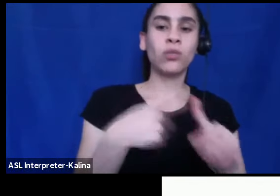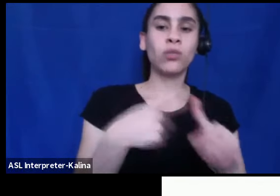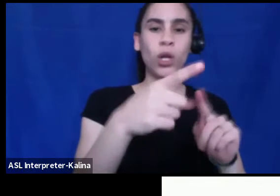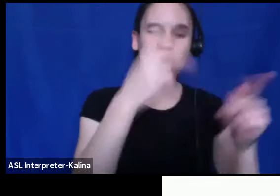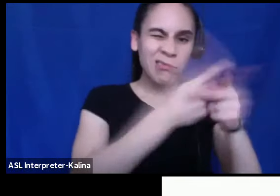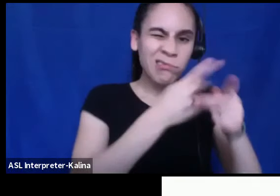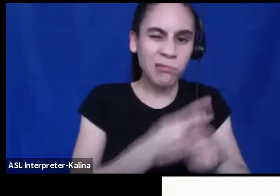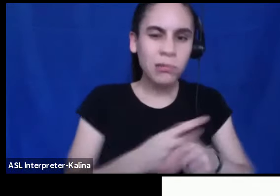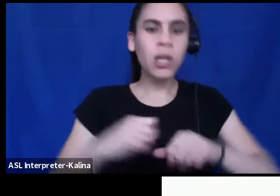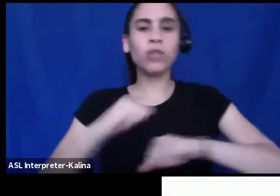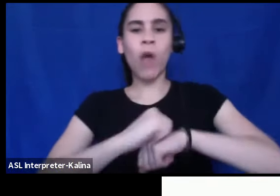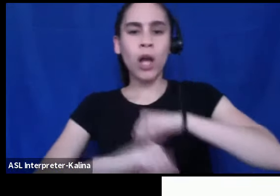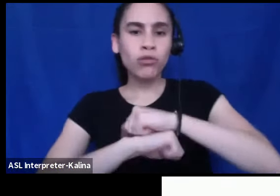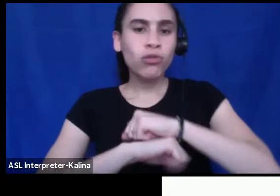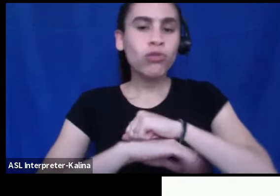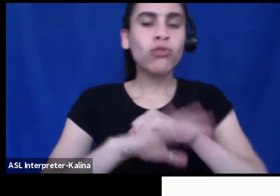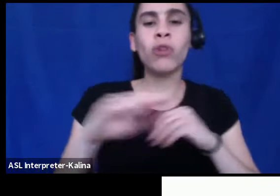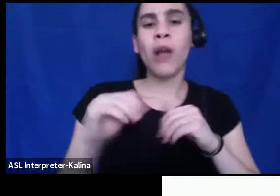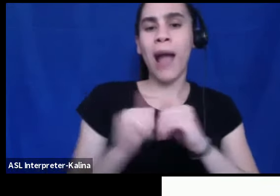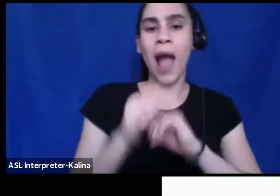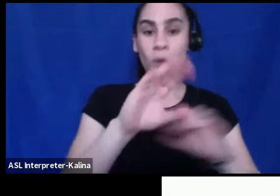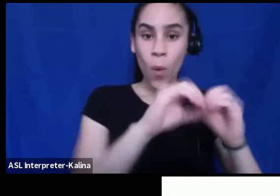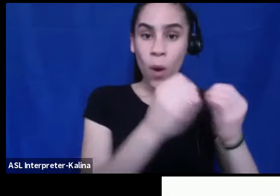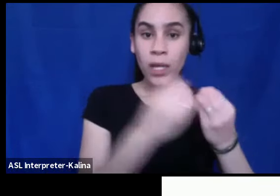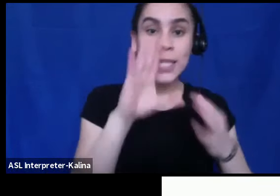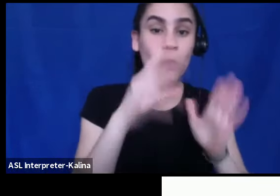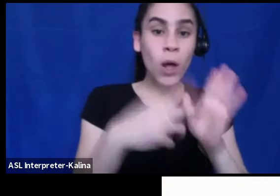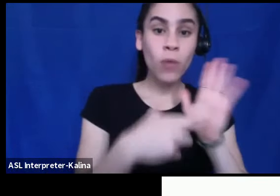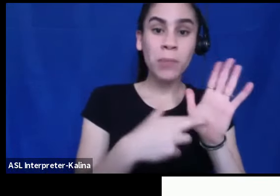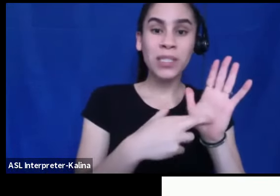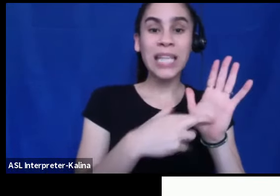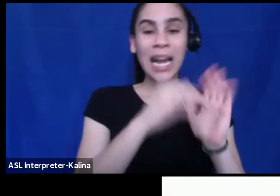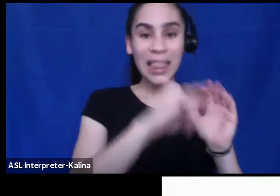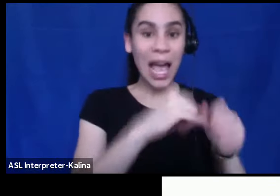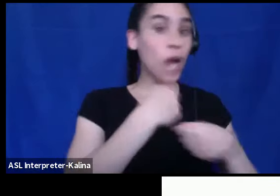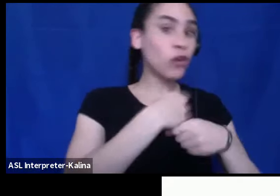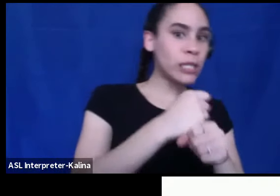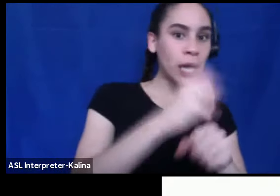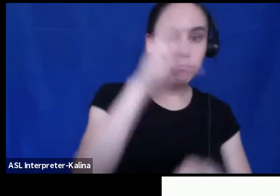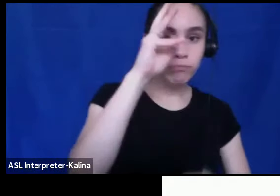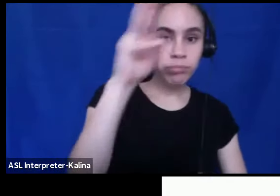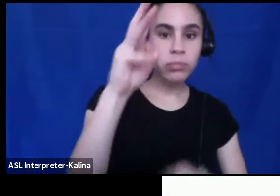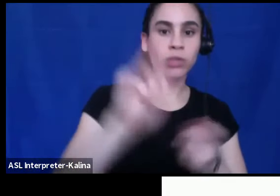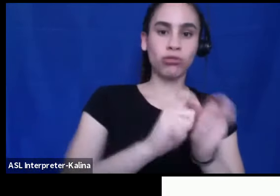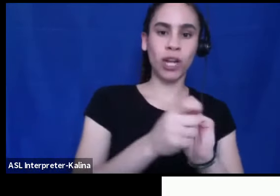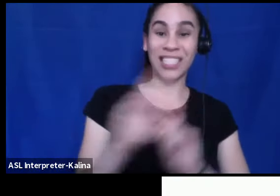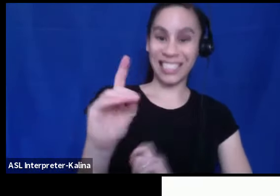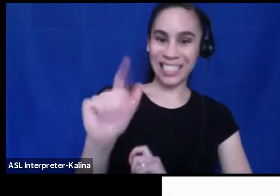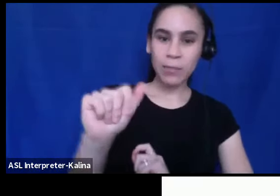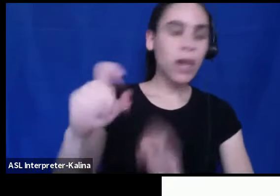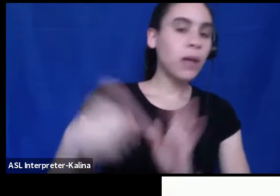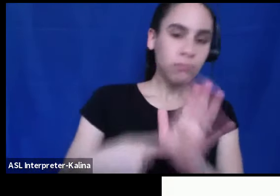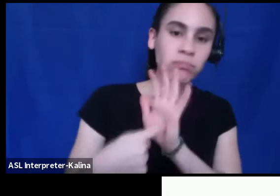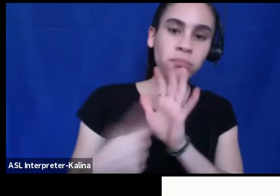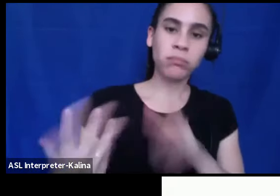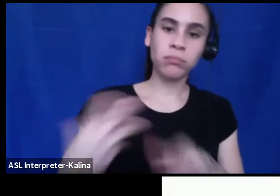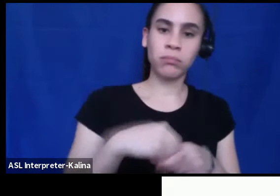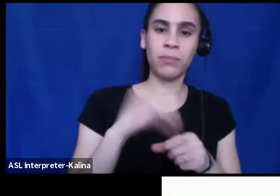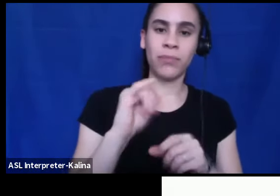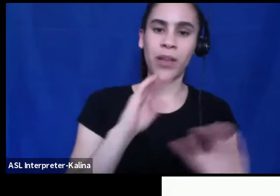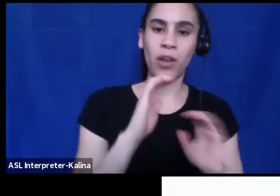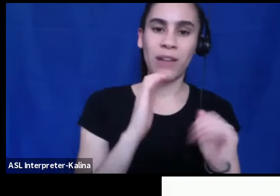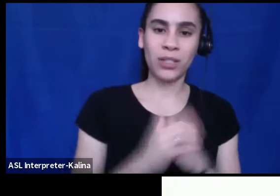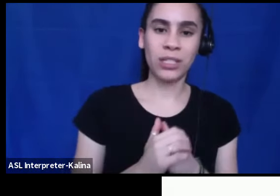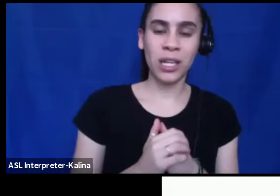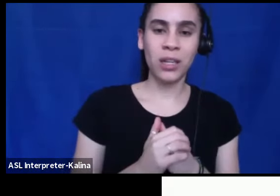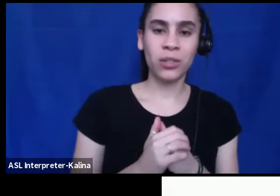or the way the organization is going to represent that or create that change, disability has to be a part of that conversation. I